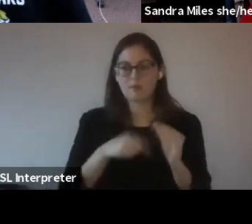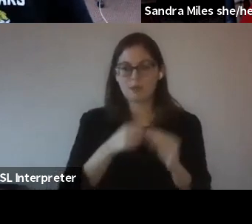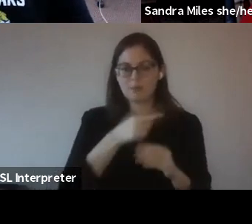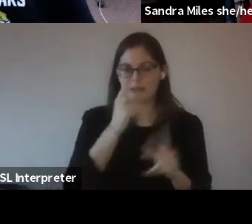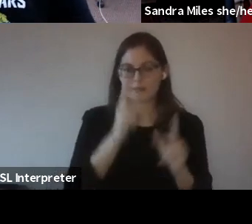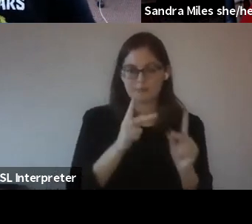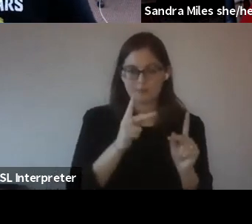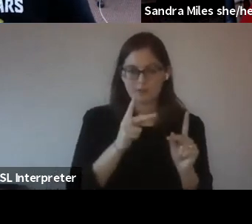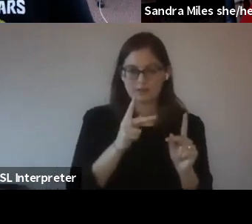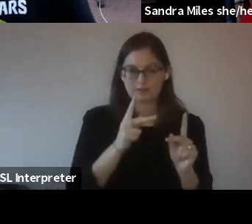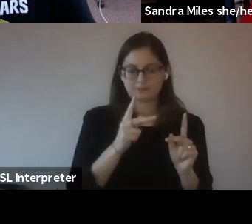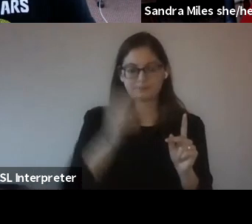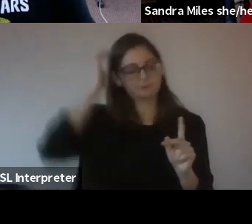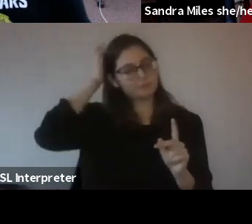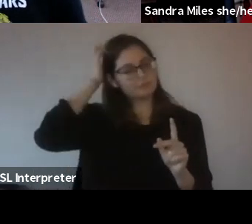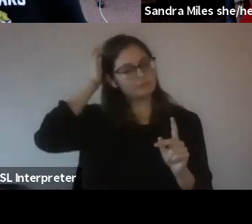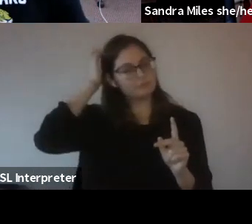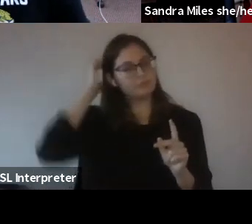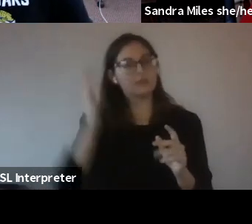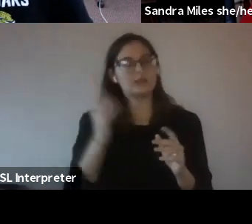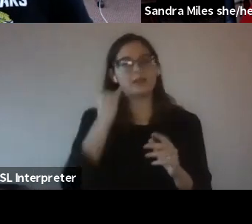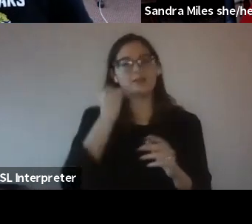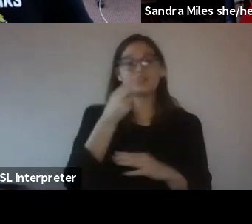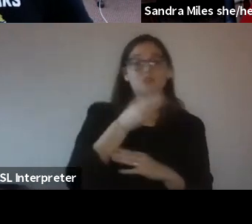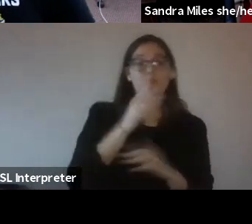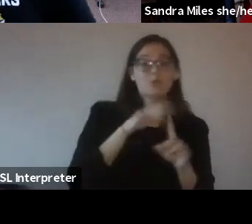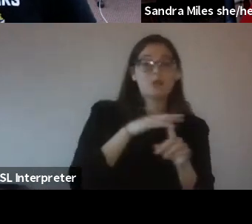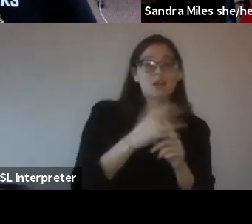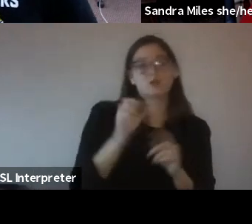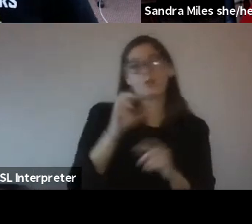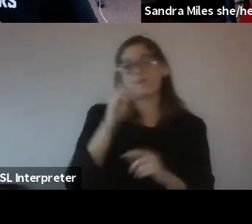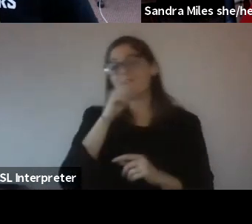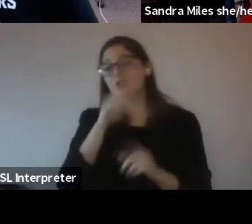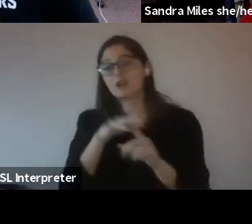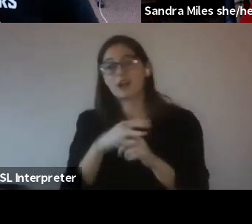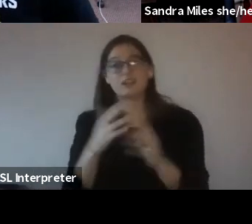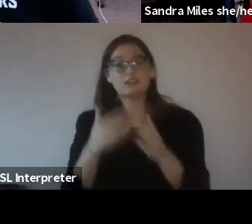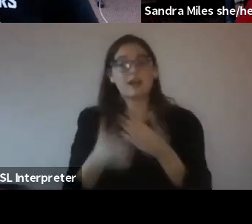people, and whether or not it's in a historical context or a fictional context.